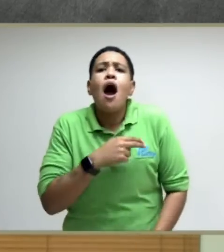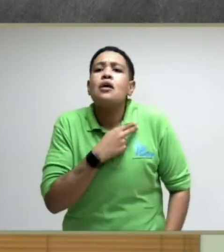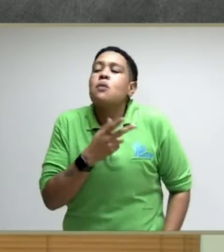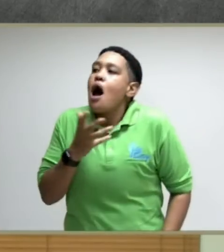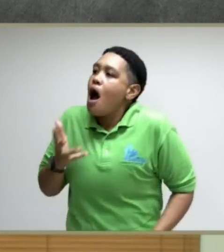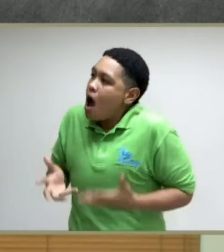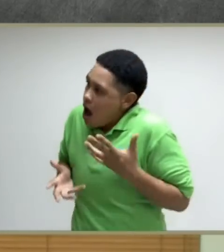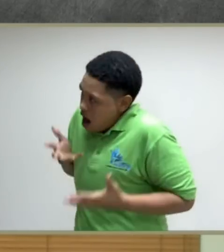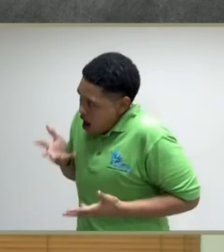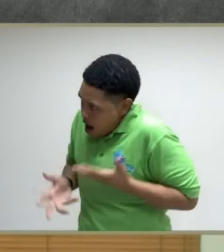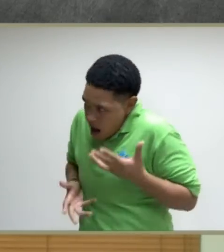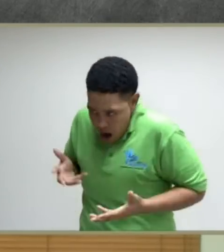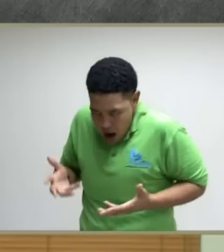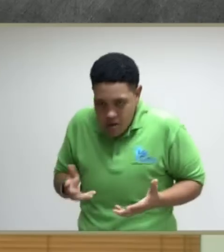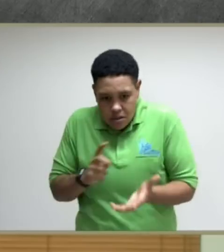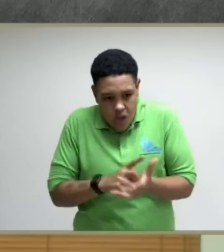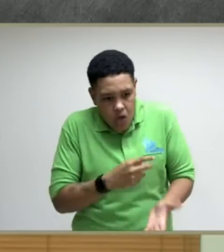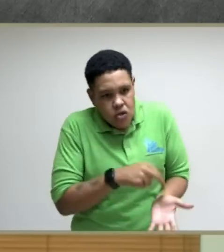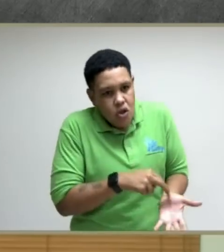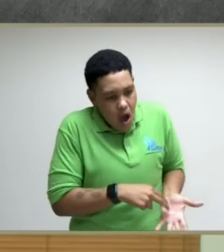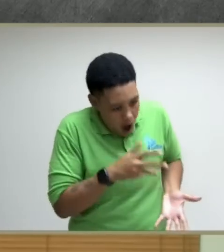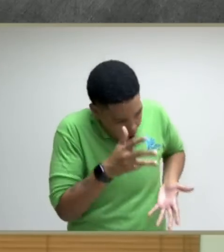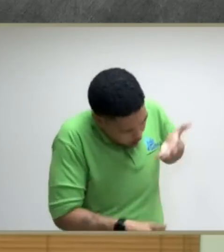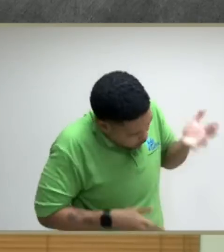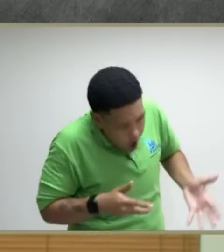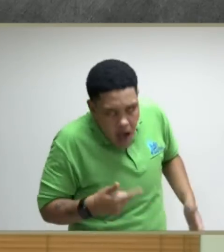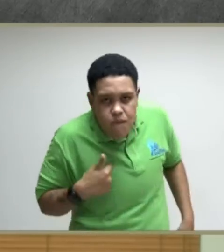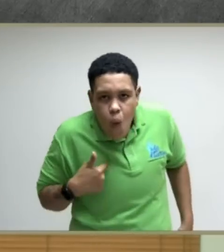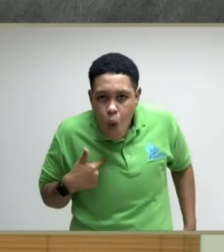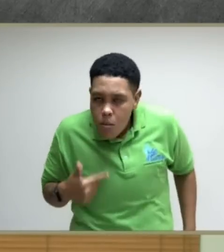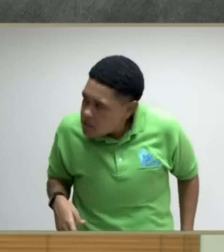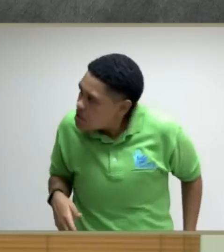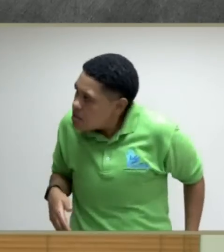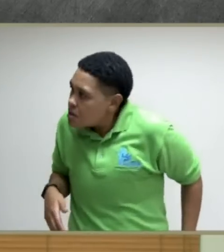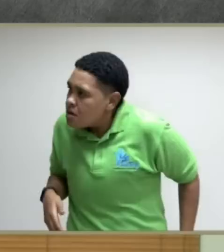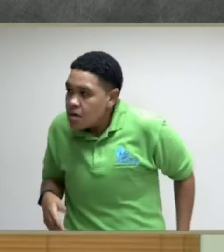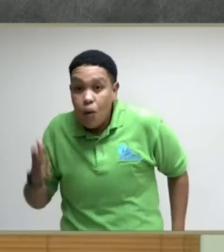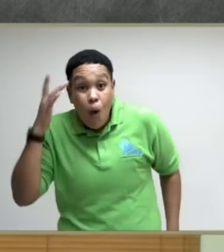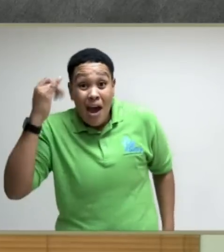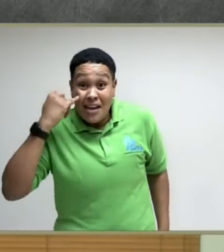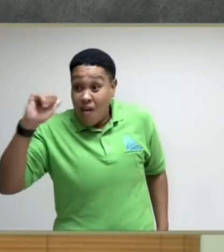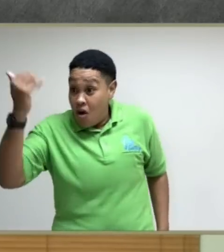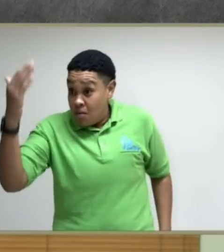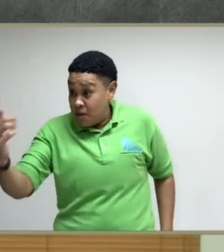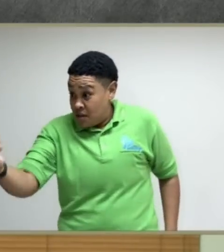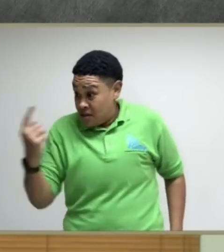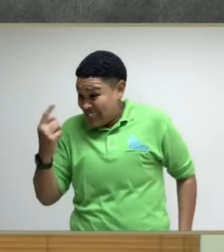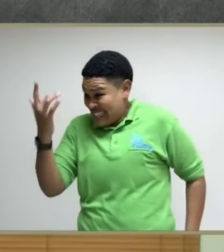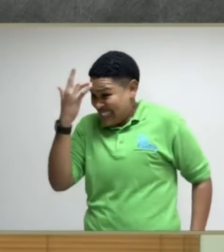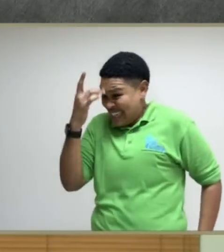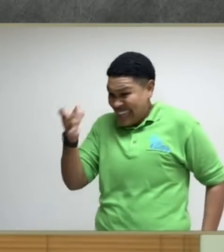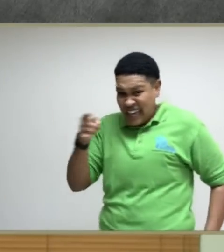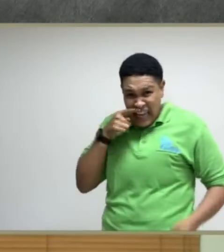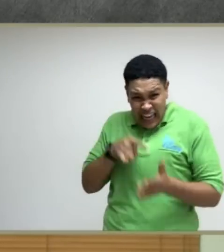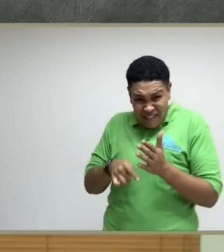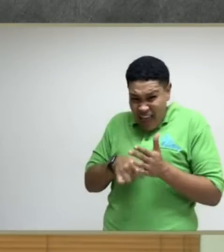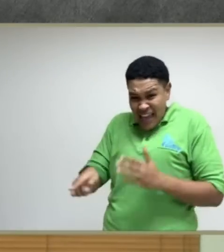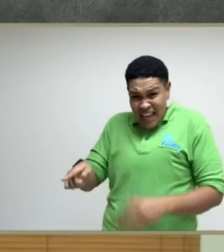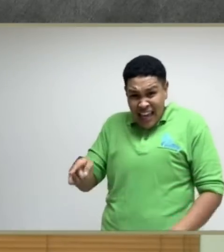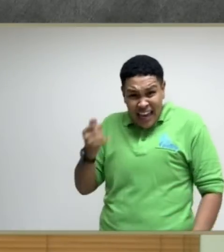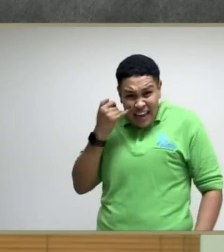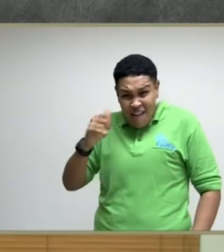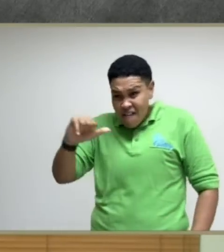system and the health system, because it means that if you have other illnesses that need to be investigated, if you have